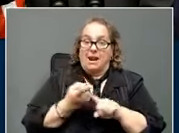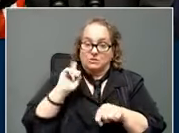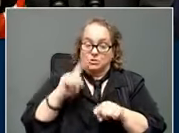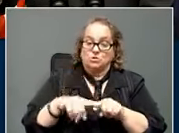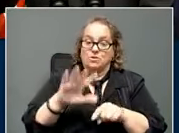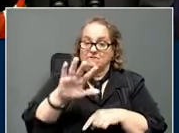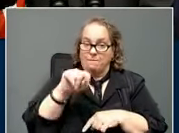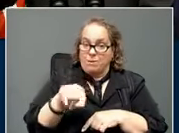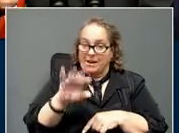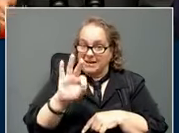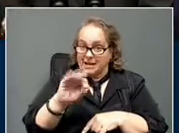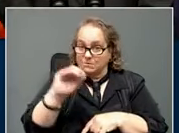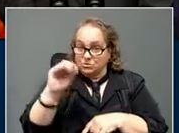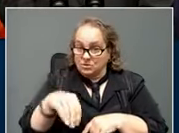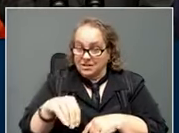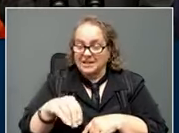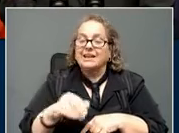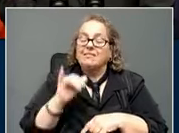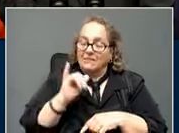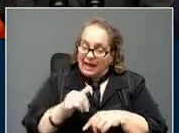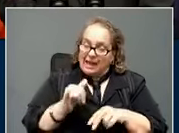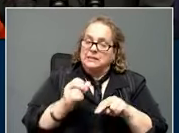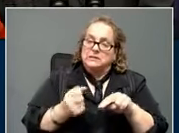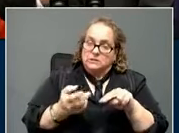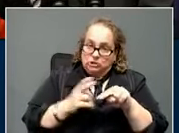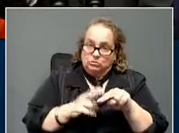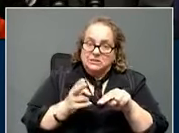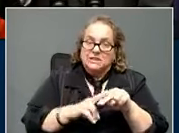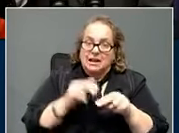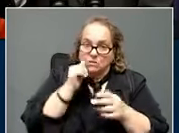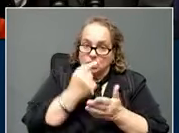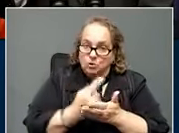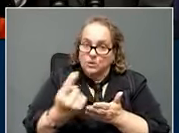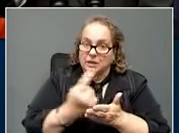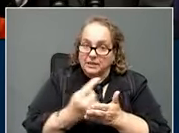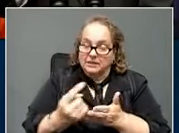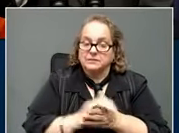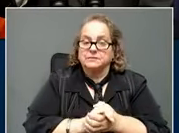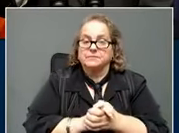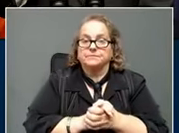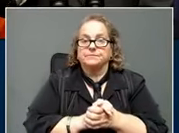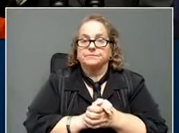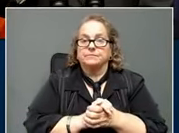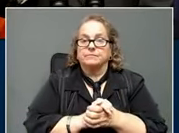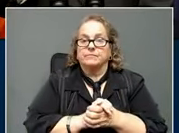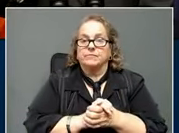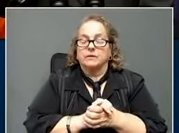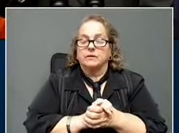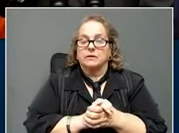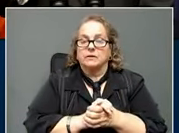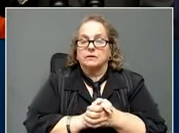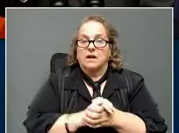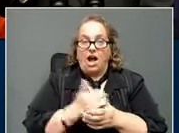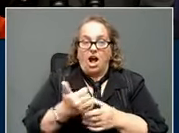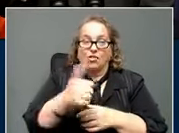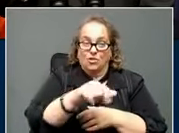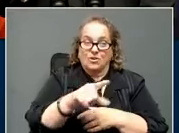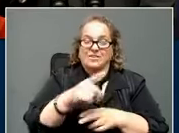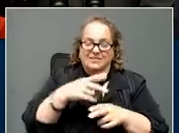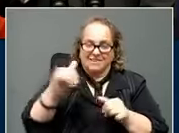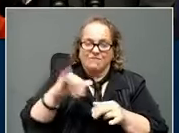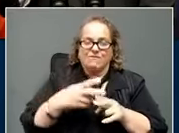that's increasing every single week. The other is still really high, and so that we know